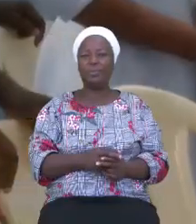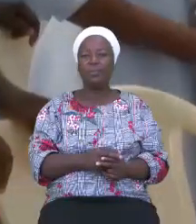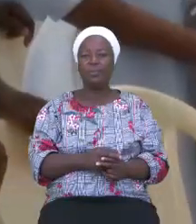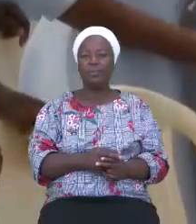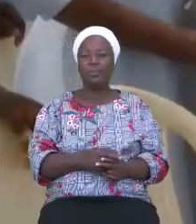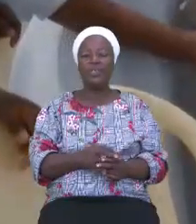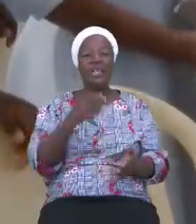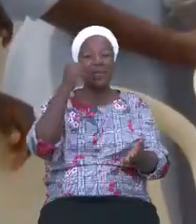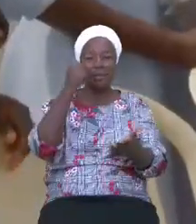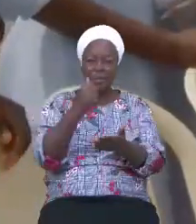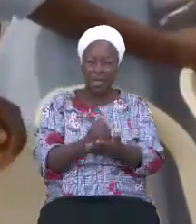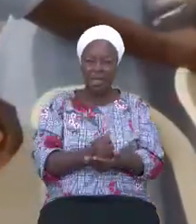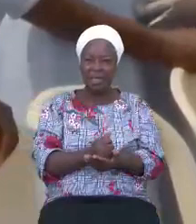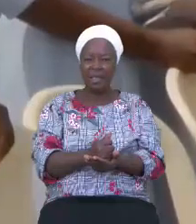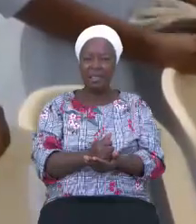Amen.